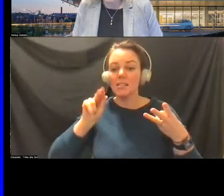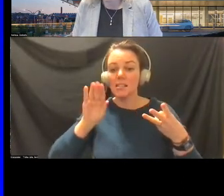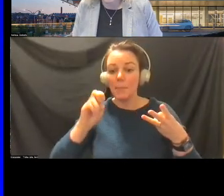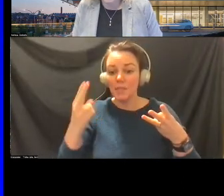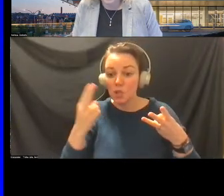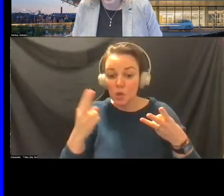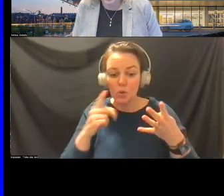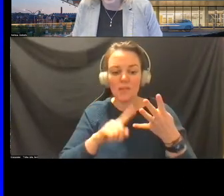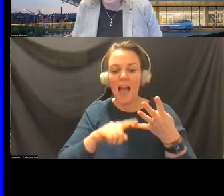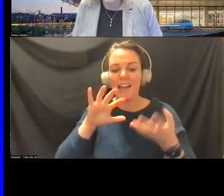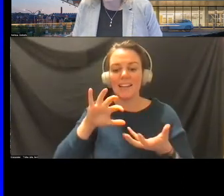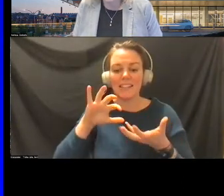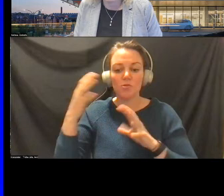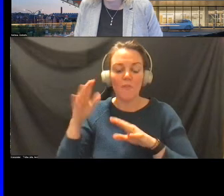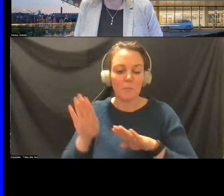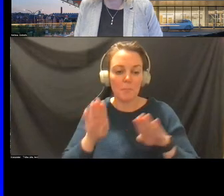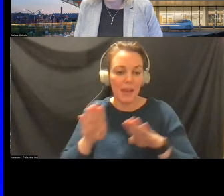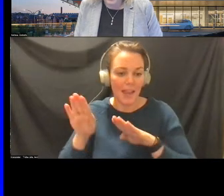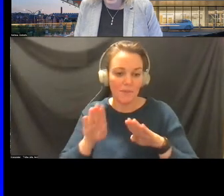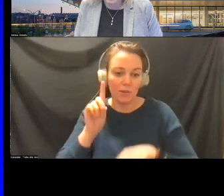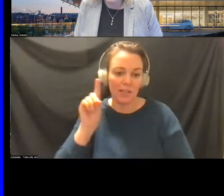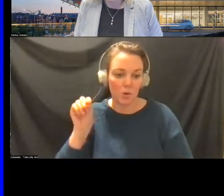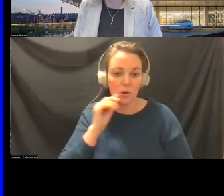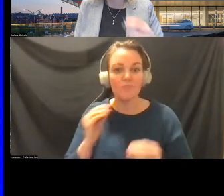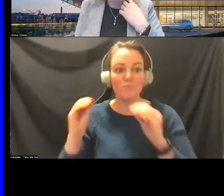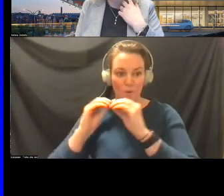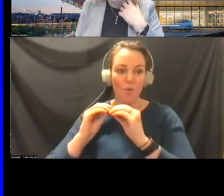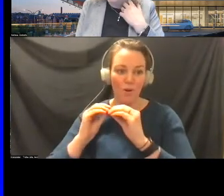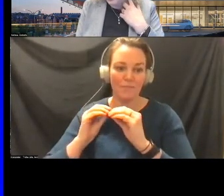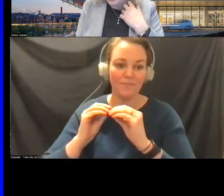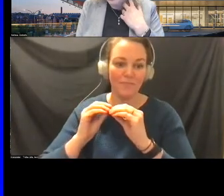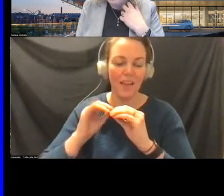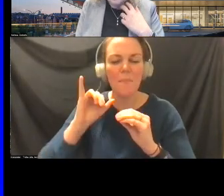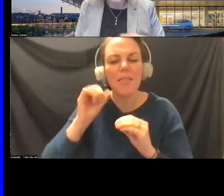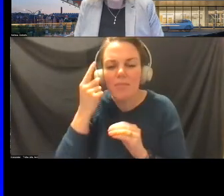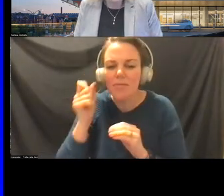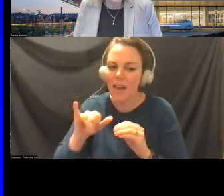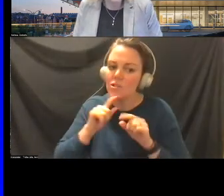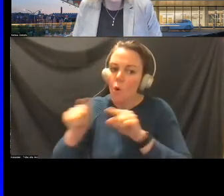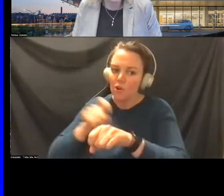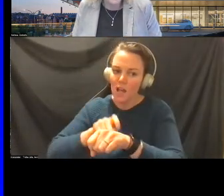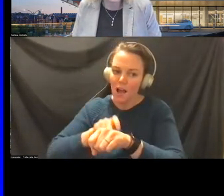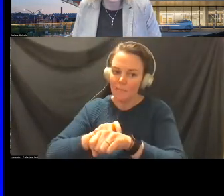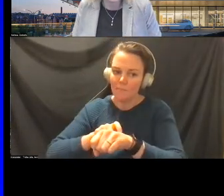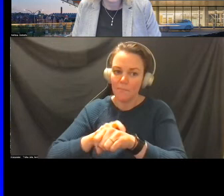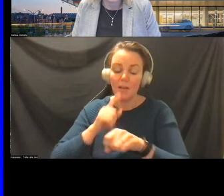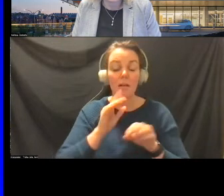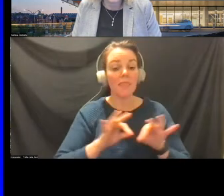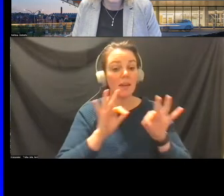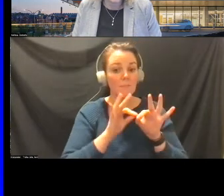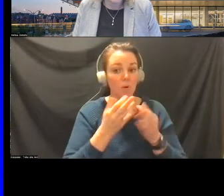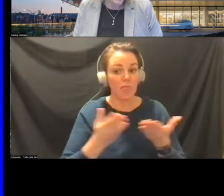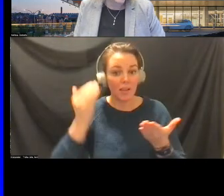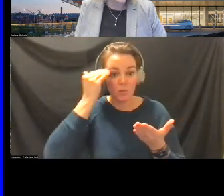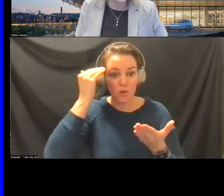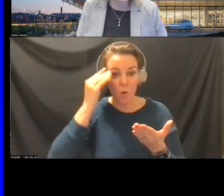disruptive behavioral disorders are significantly greater. And this is over time. The important factors here is